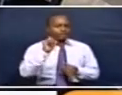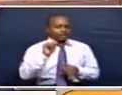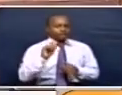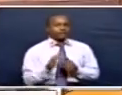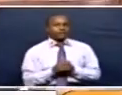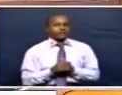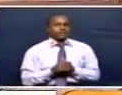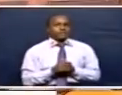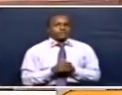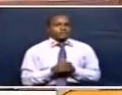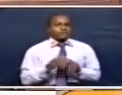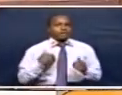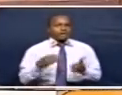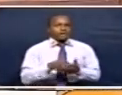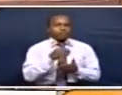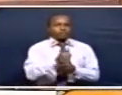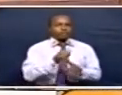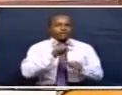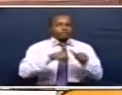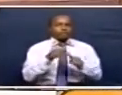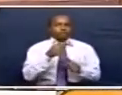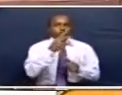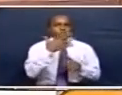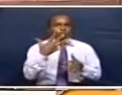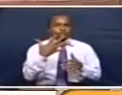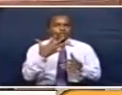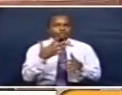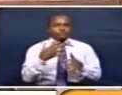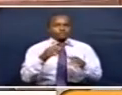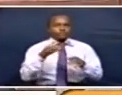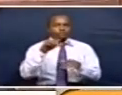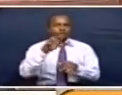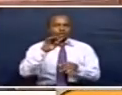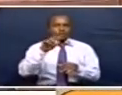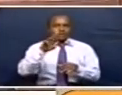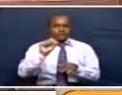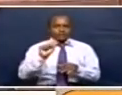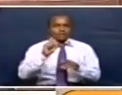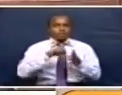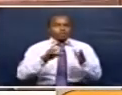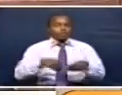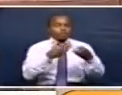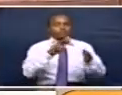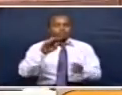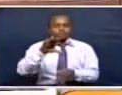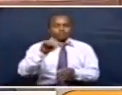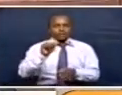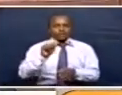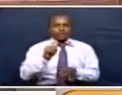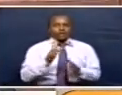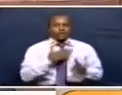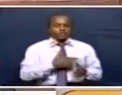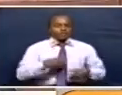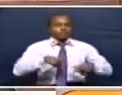assembly. I have bought about 25 graders, which you give to members of county assembly. You tell them, please go and grade those